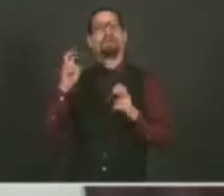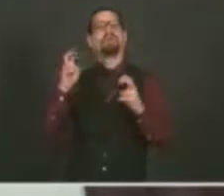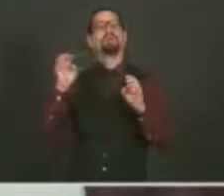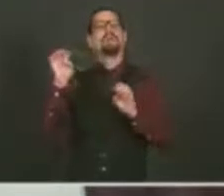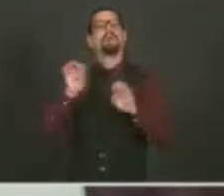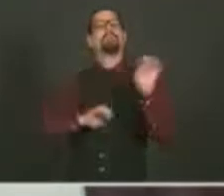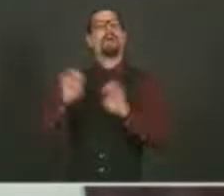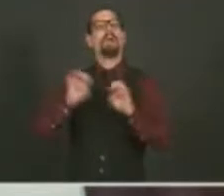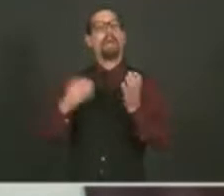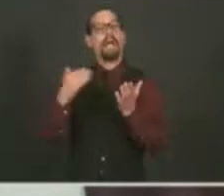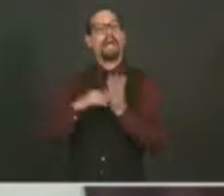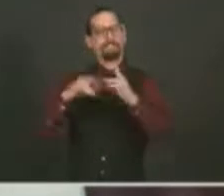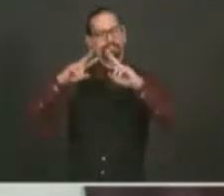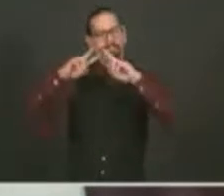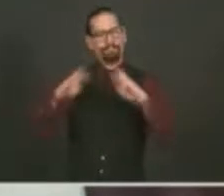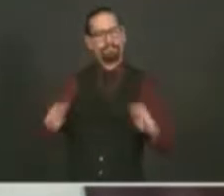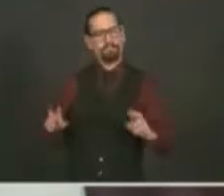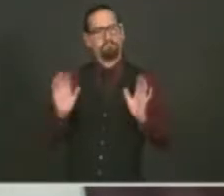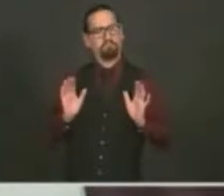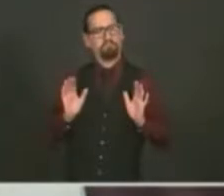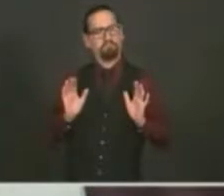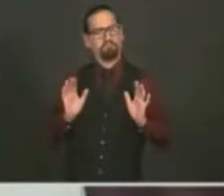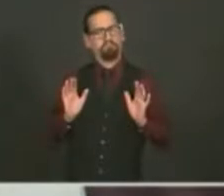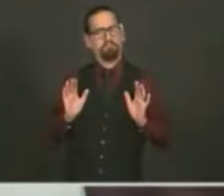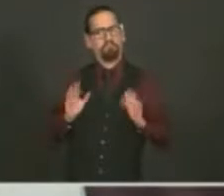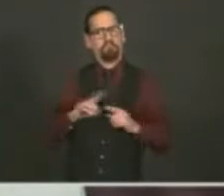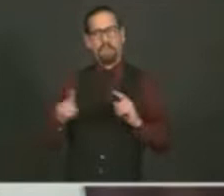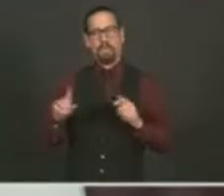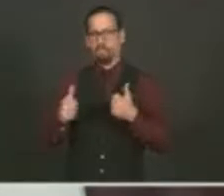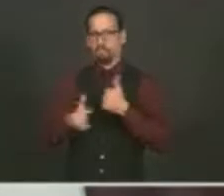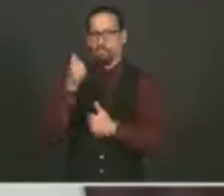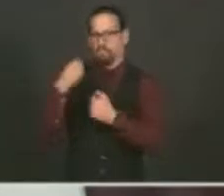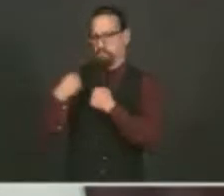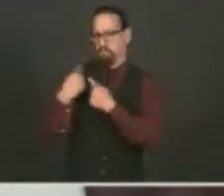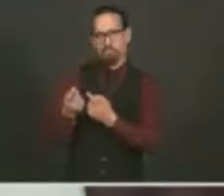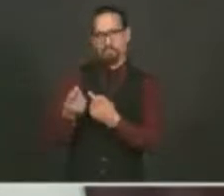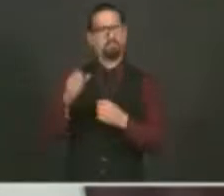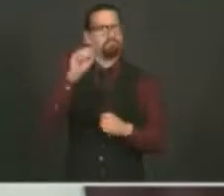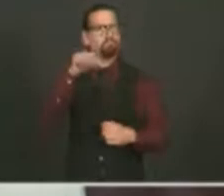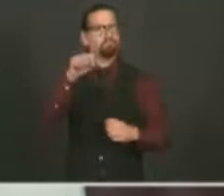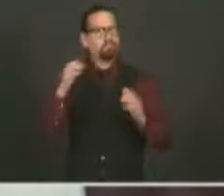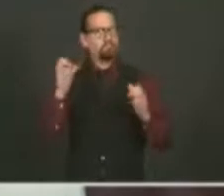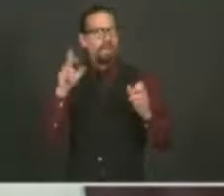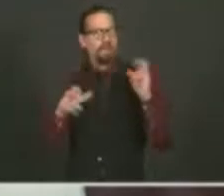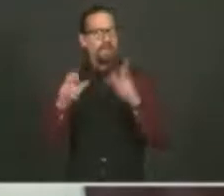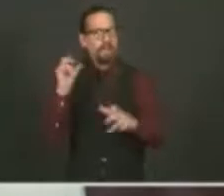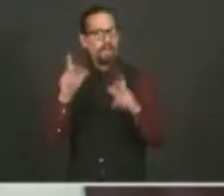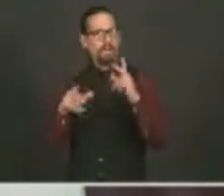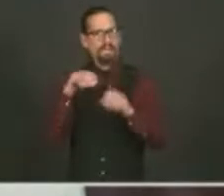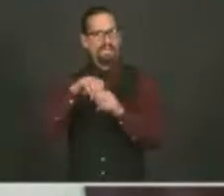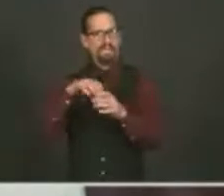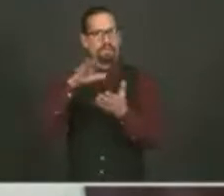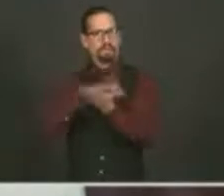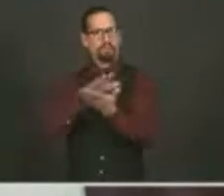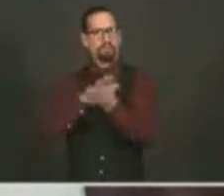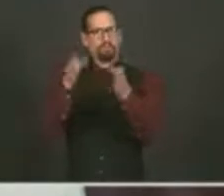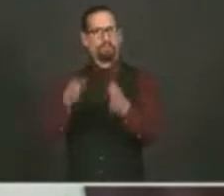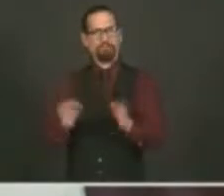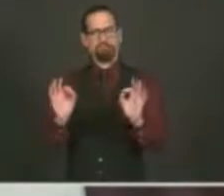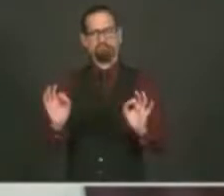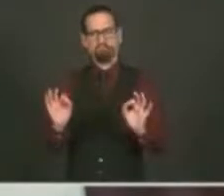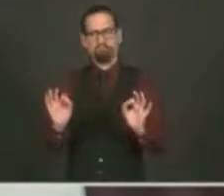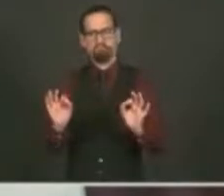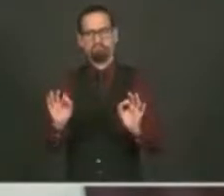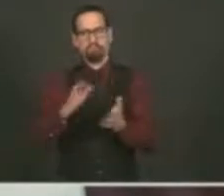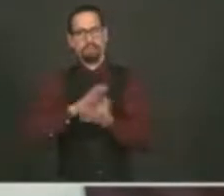and large, you know, most districts are back in person. I suppose it would have been nice if we could have said Central